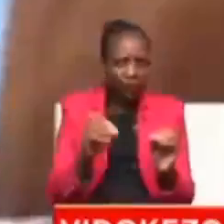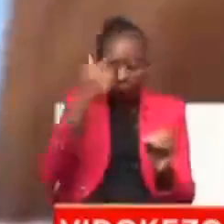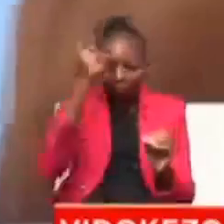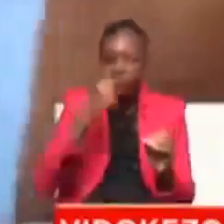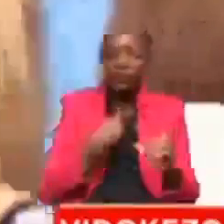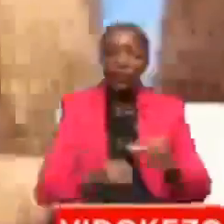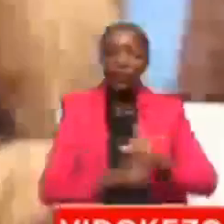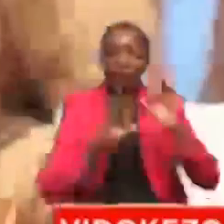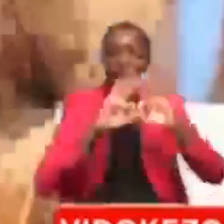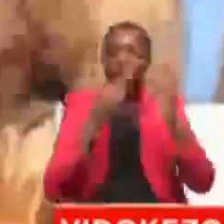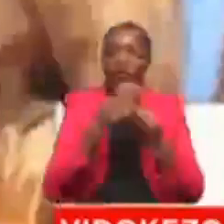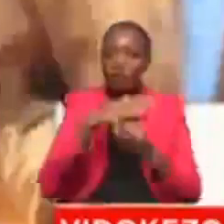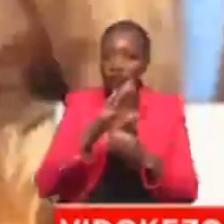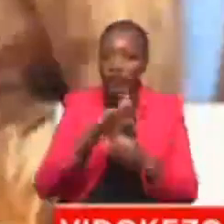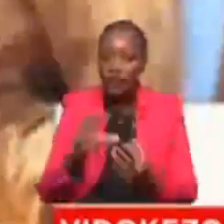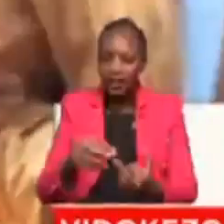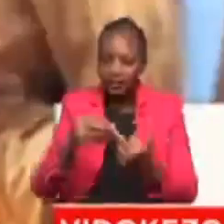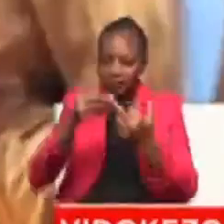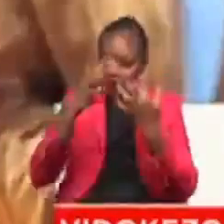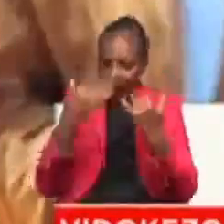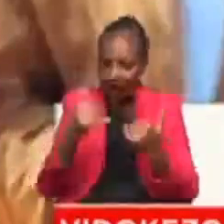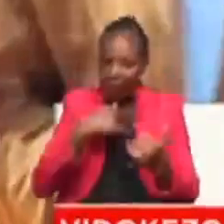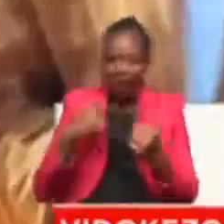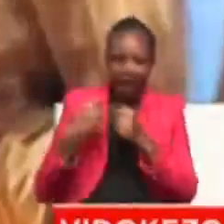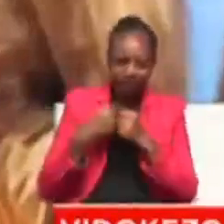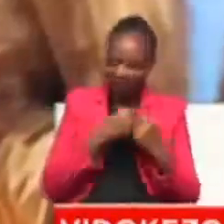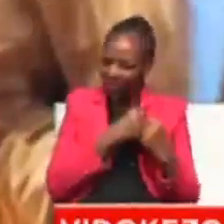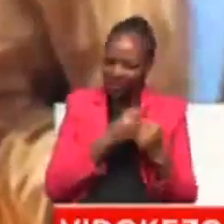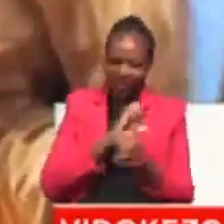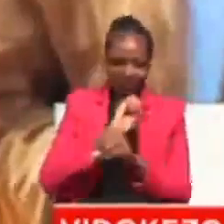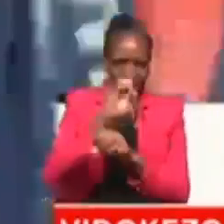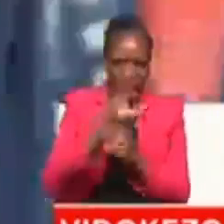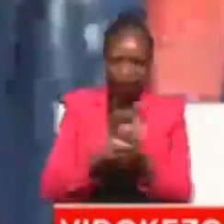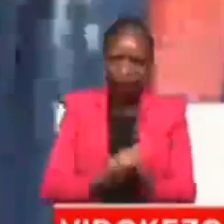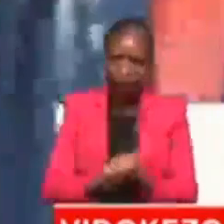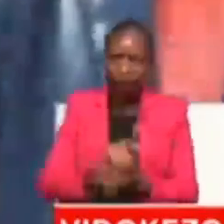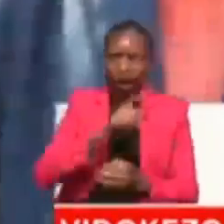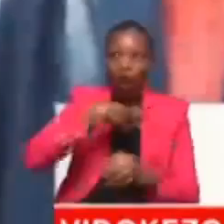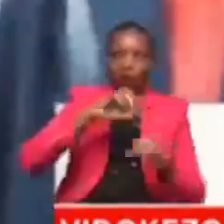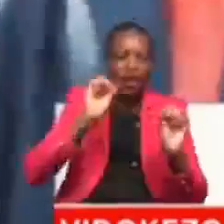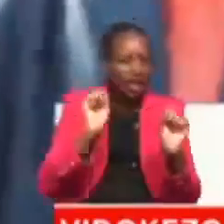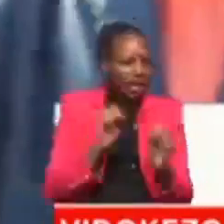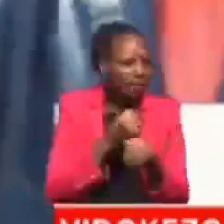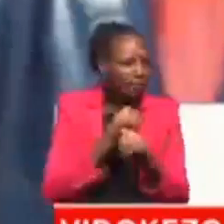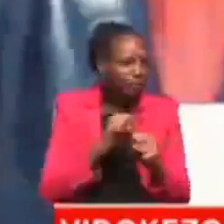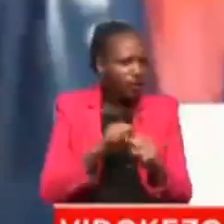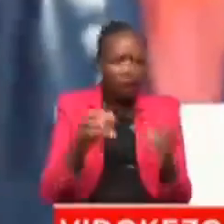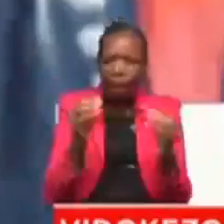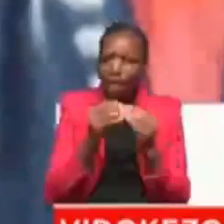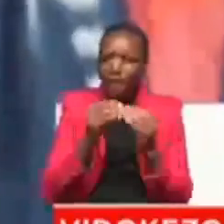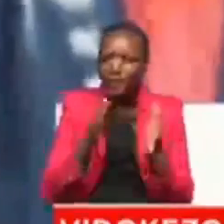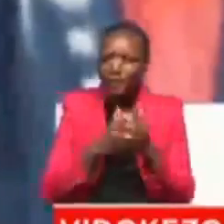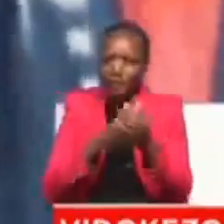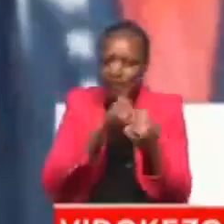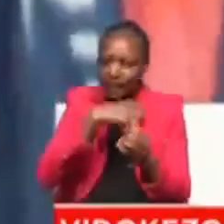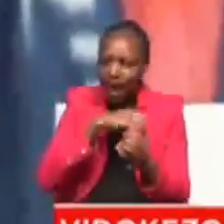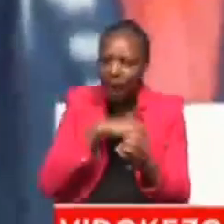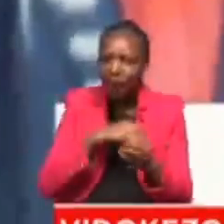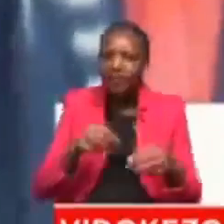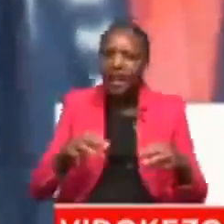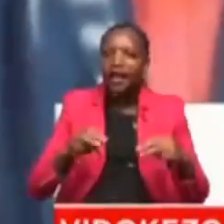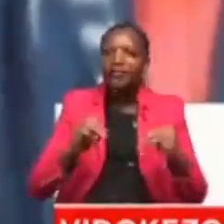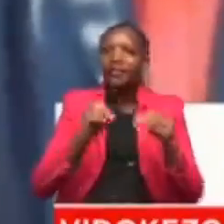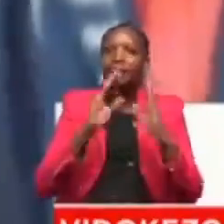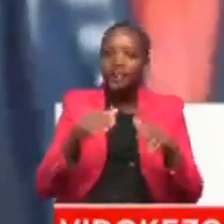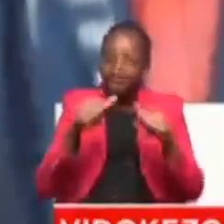zao, hususan wakati huu mgumu kwa taifa. We cannot even access our chief delegates to the society. The manager has